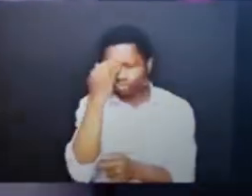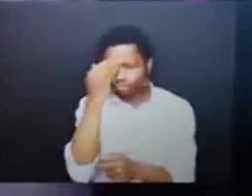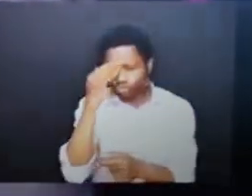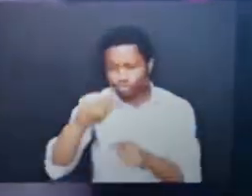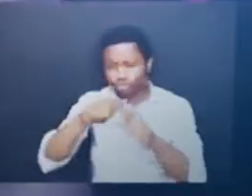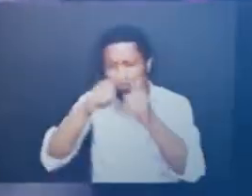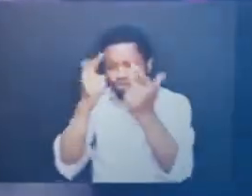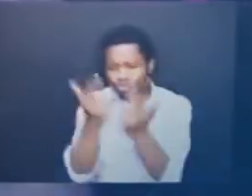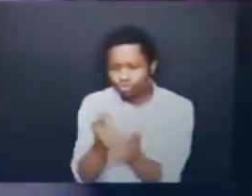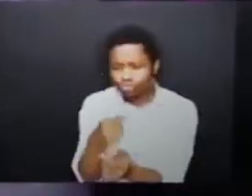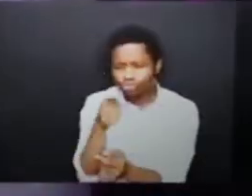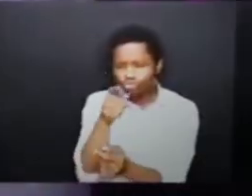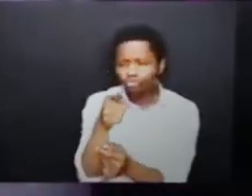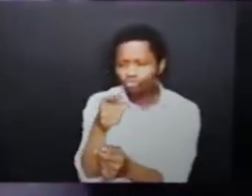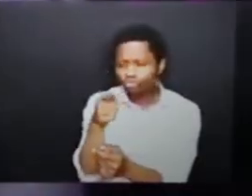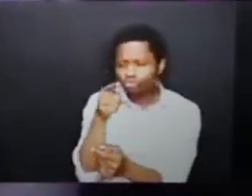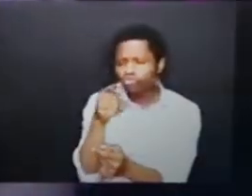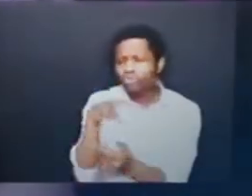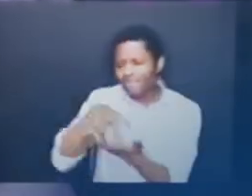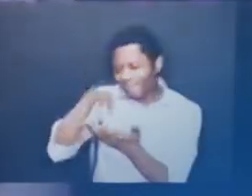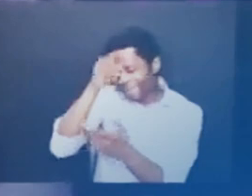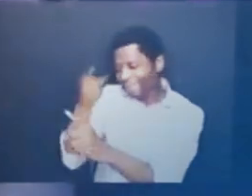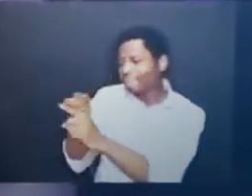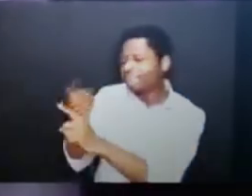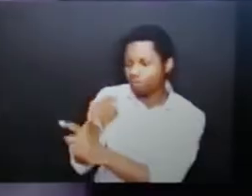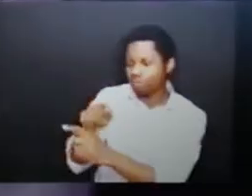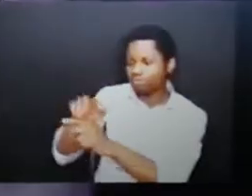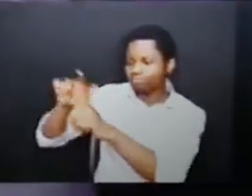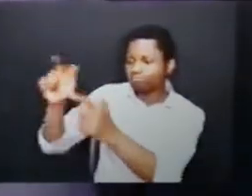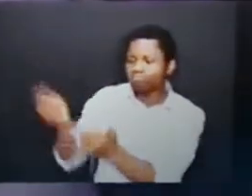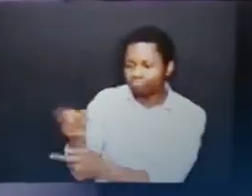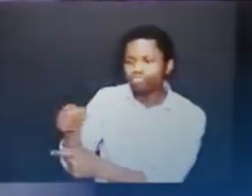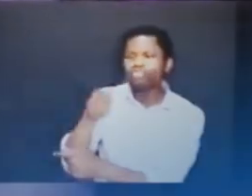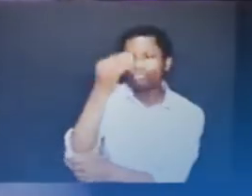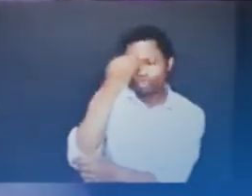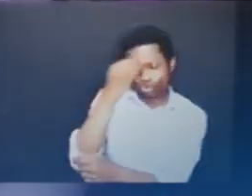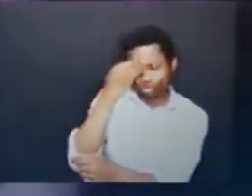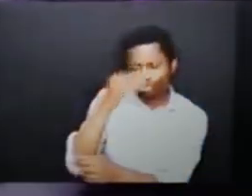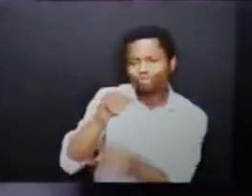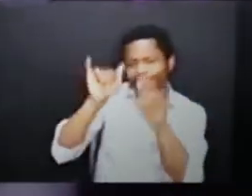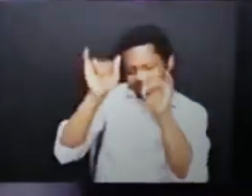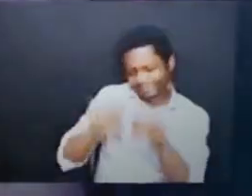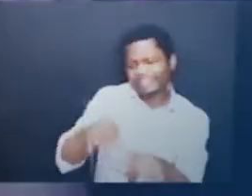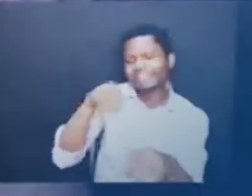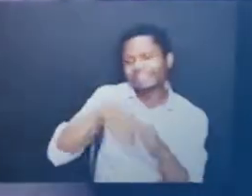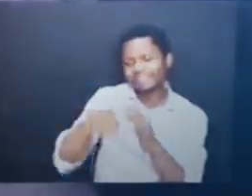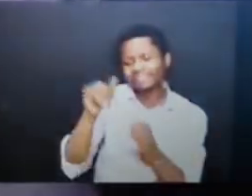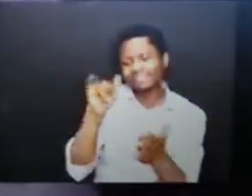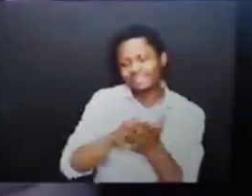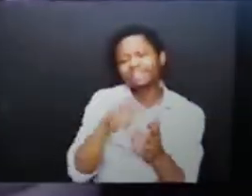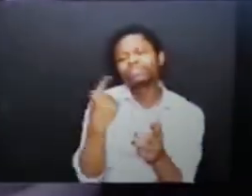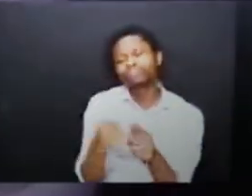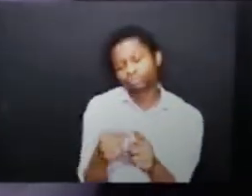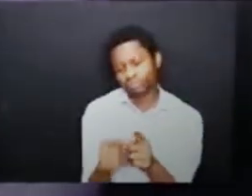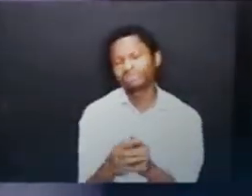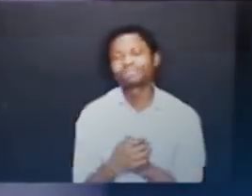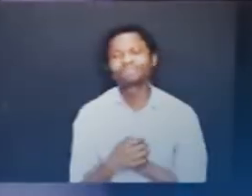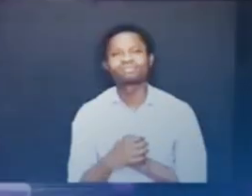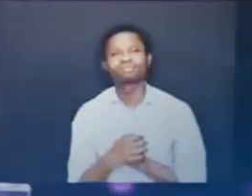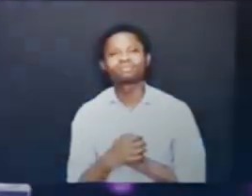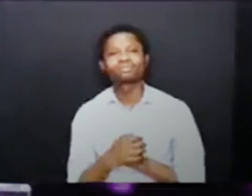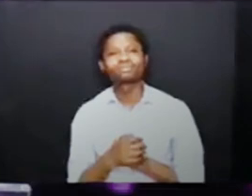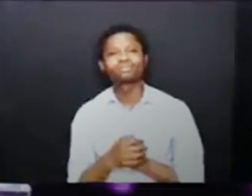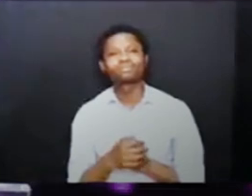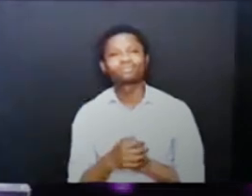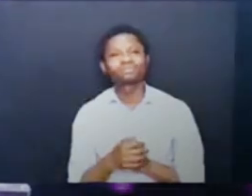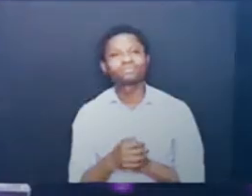learned it. Now, would ye tena de wesuano, not when hun efri no crenum, wouldn't him only qua wesuia efri in